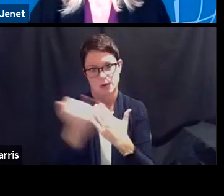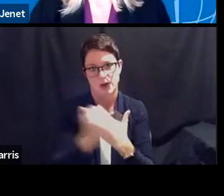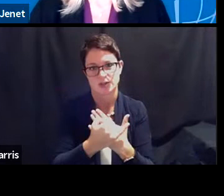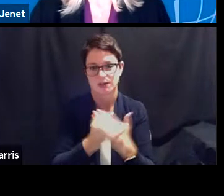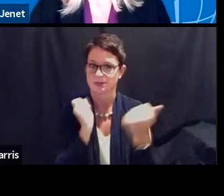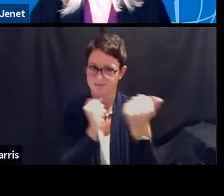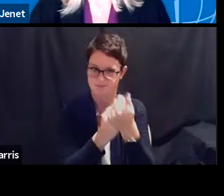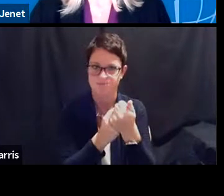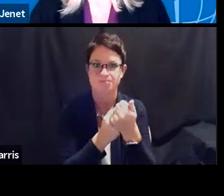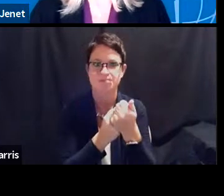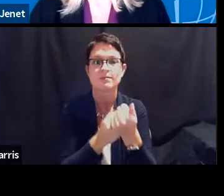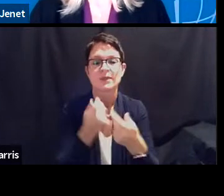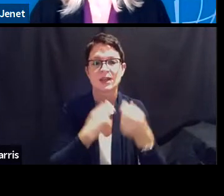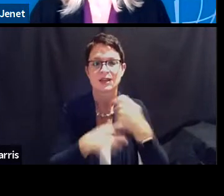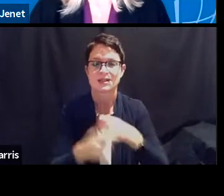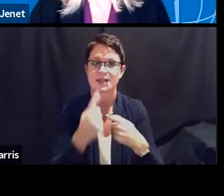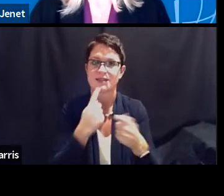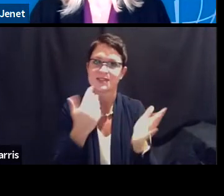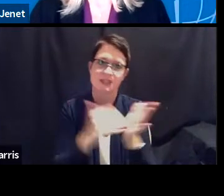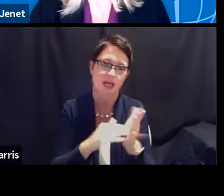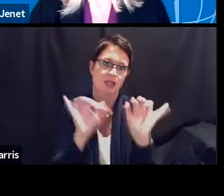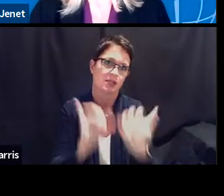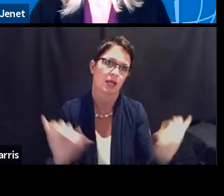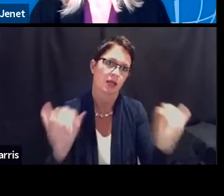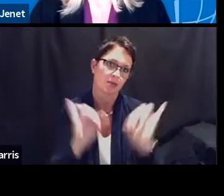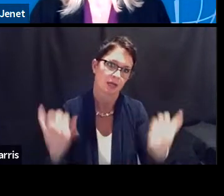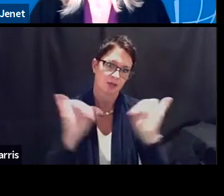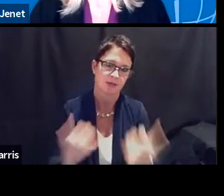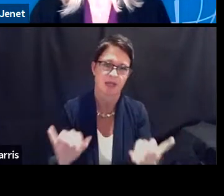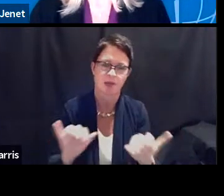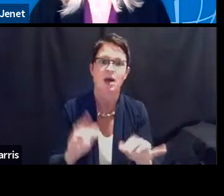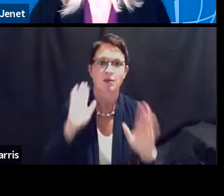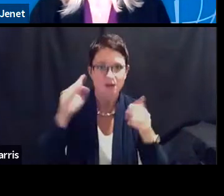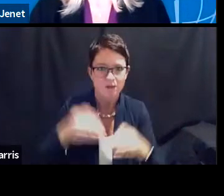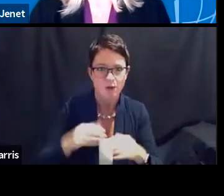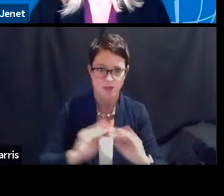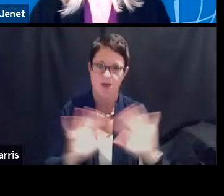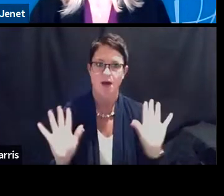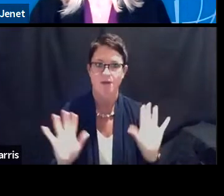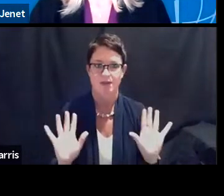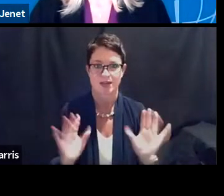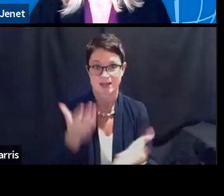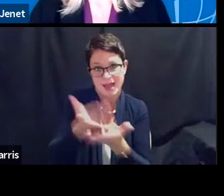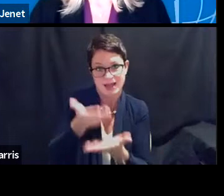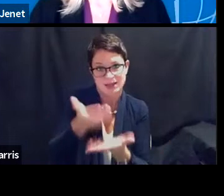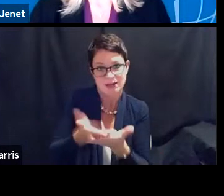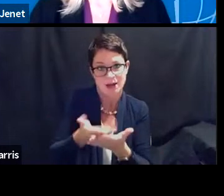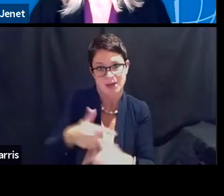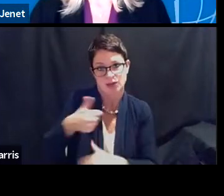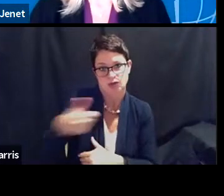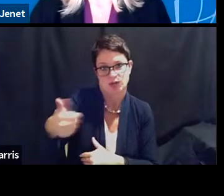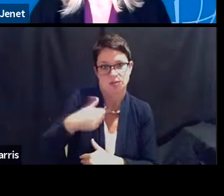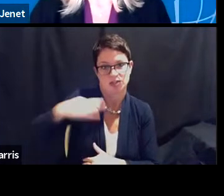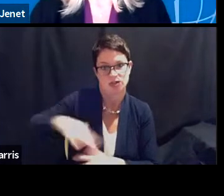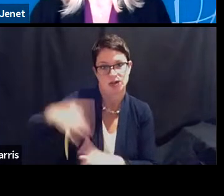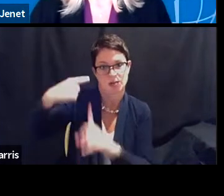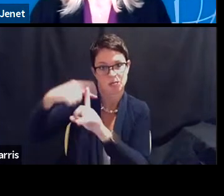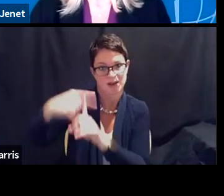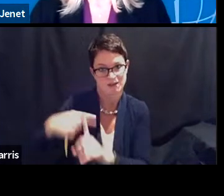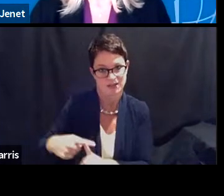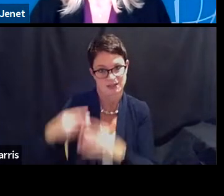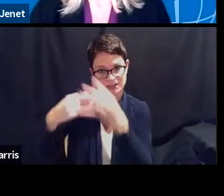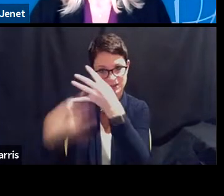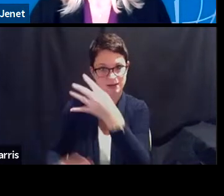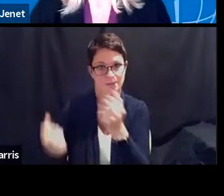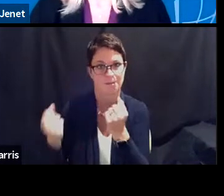project. Rather than repeat specifics of the physical project, I'll concentrate on the obvious economic and transportation benefits. It's